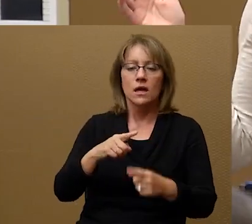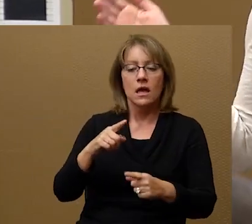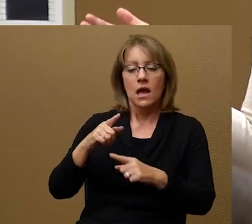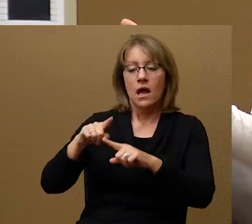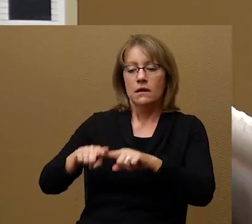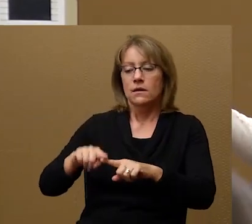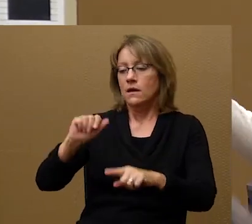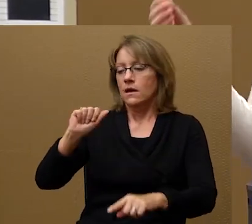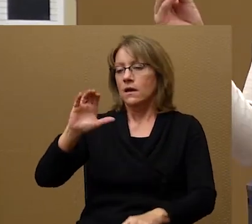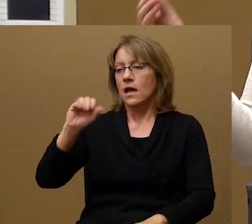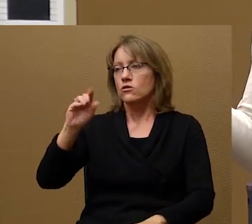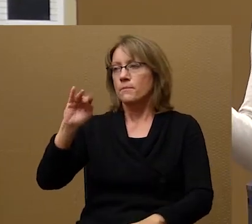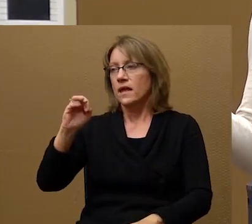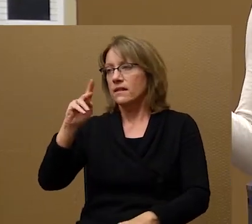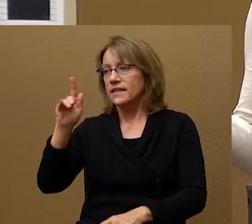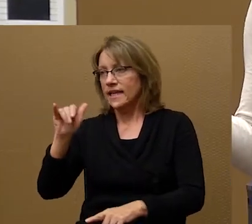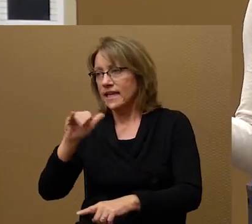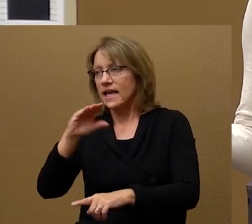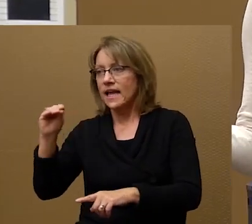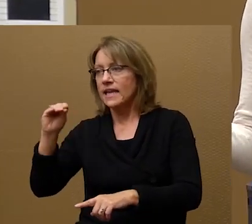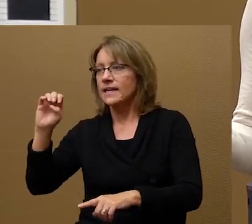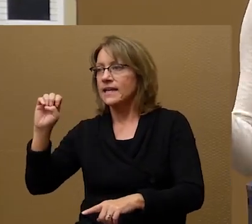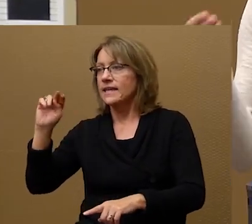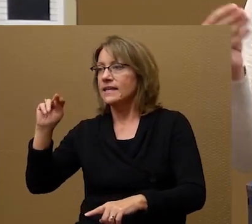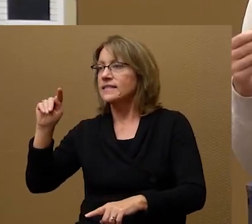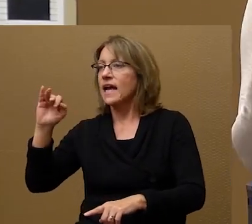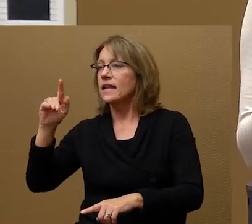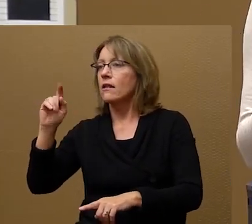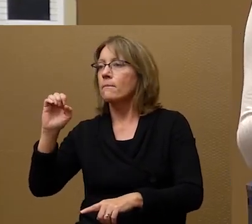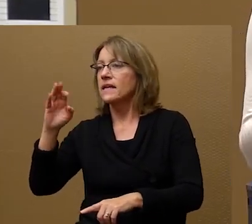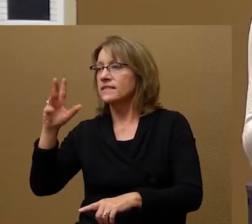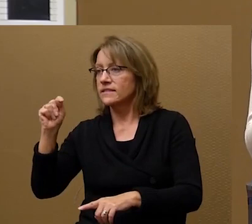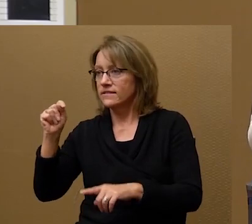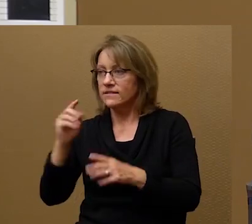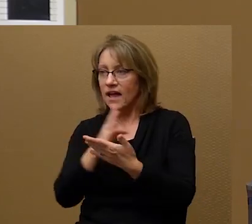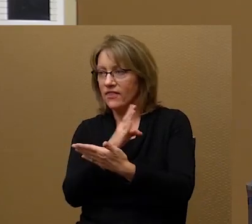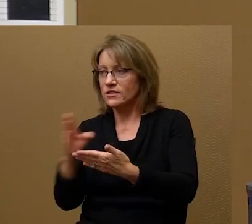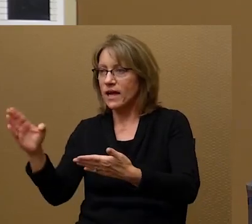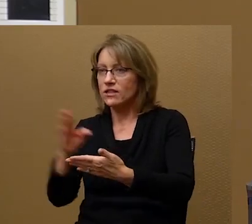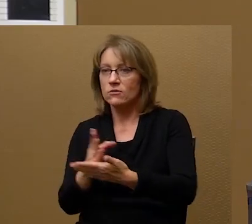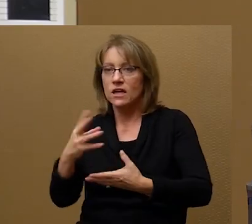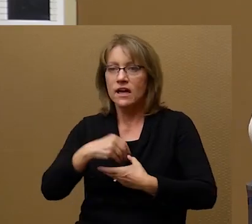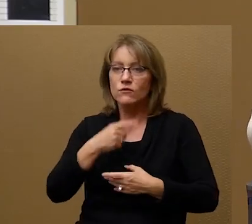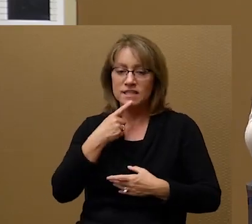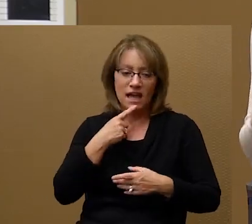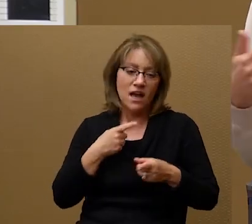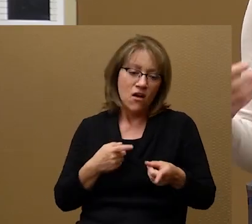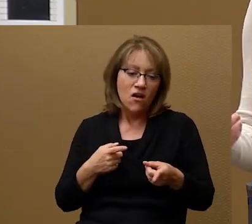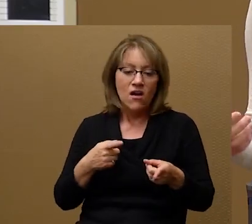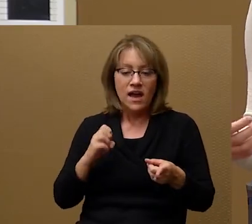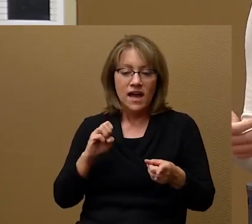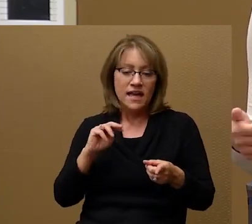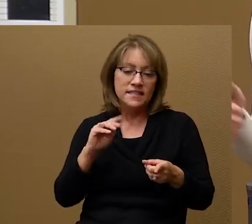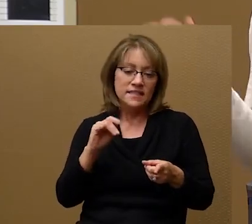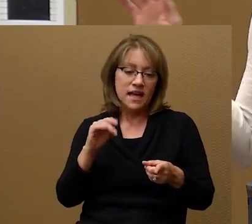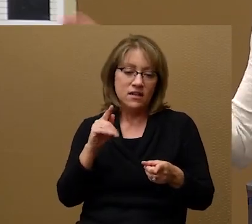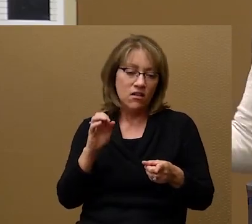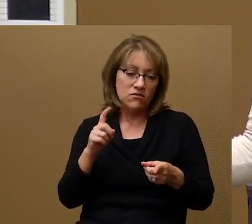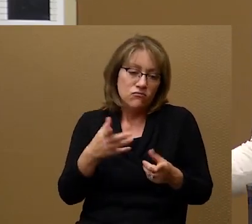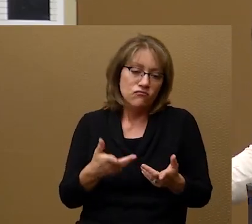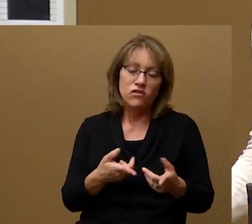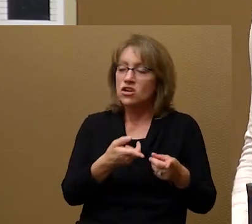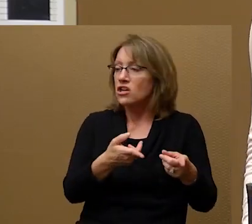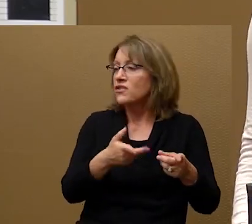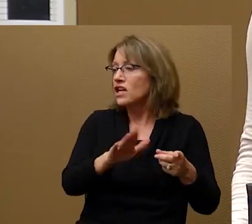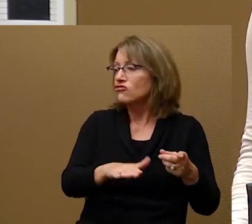And she was talking about if we act entitled, we are basically saying that child has autism, I don't know what to do, I'm